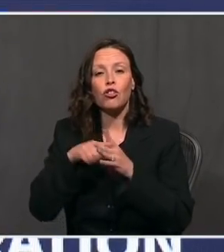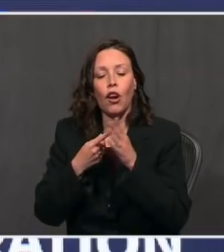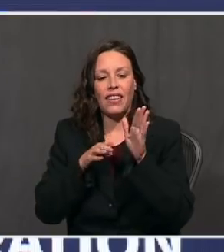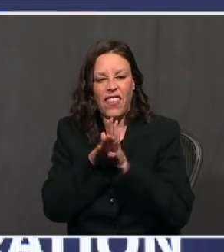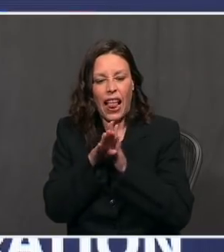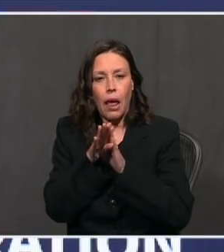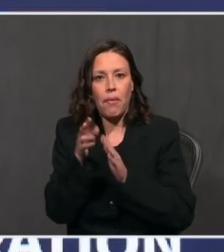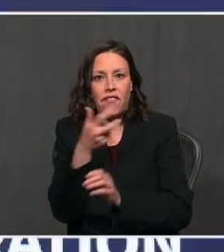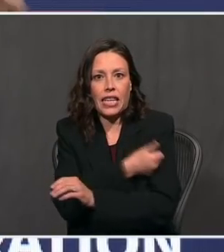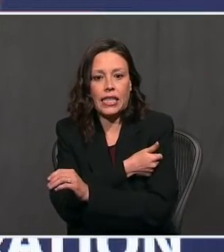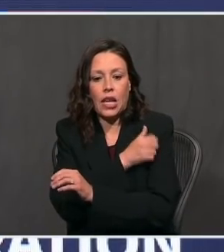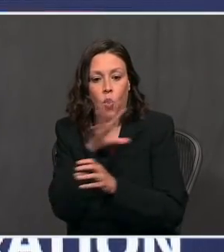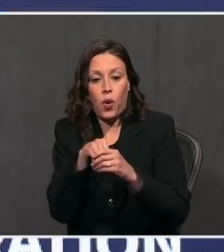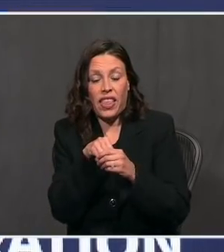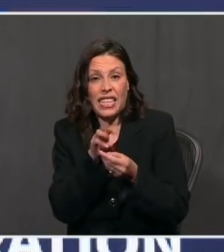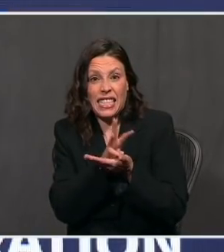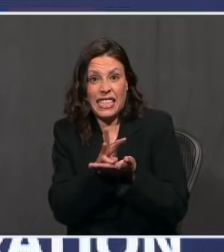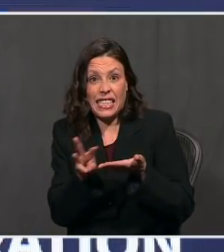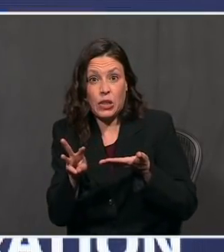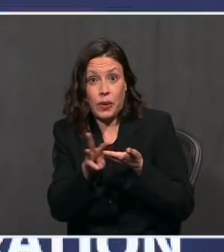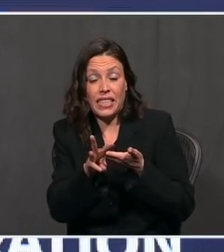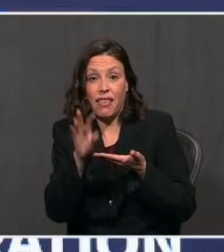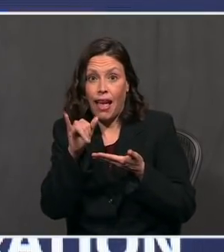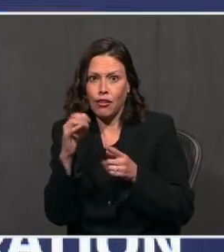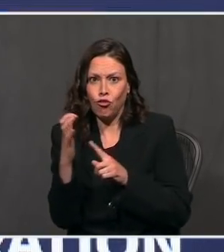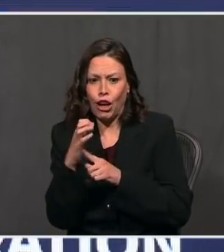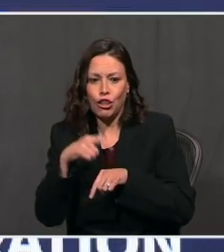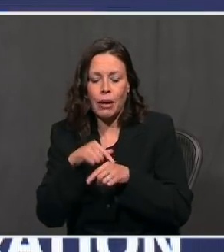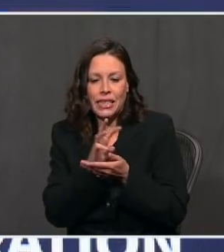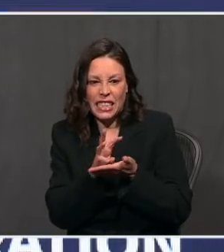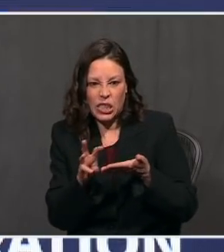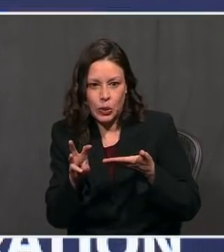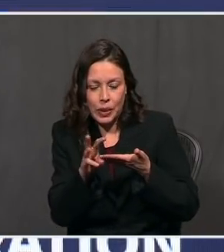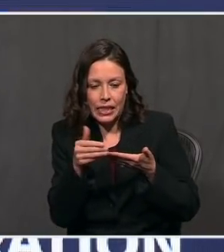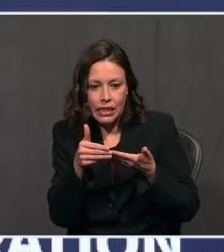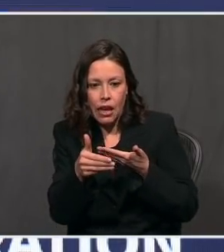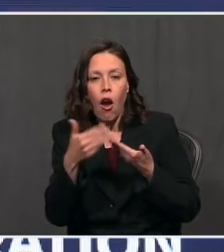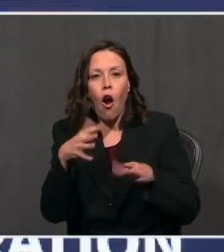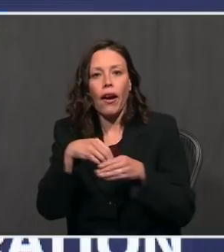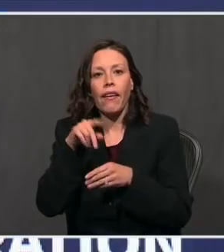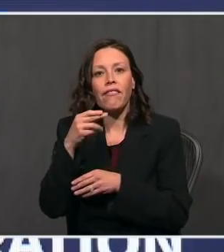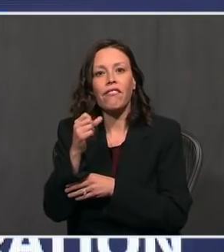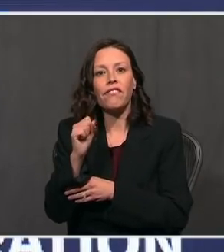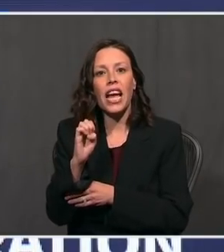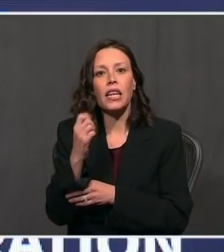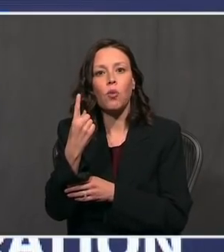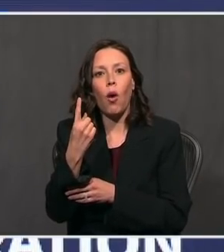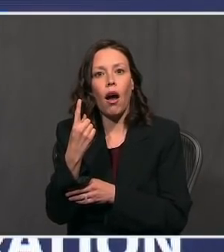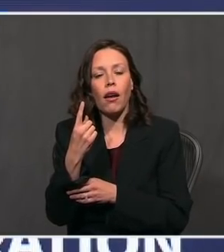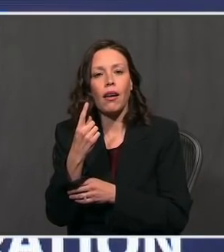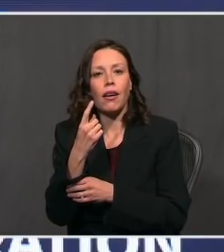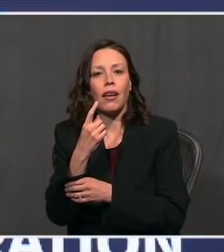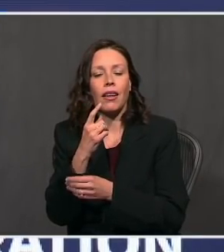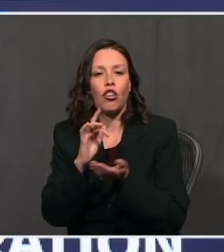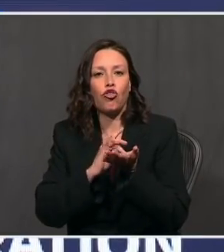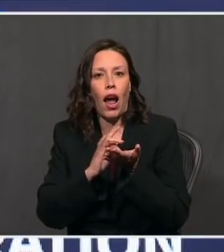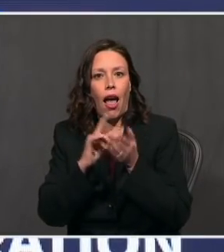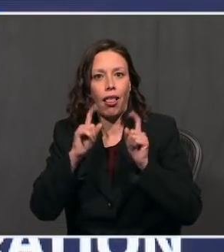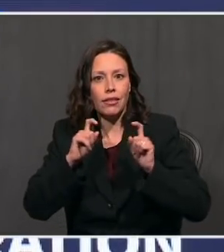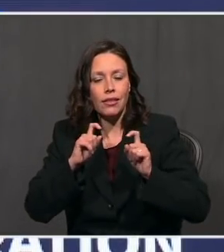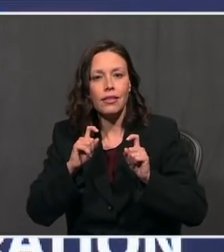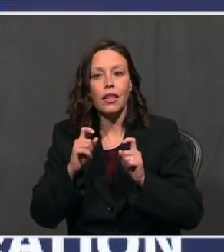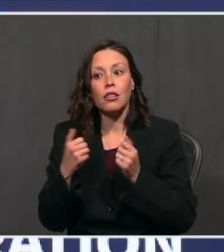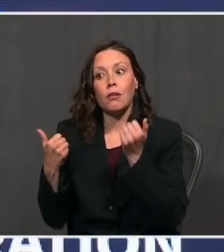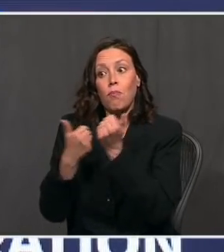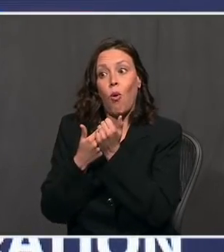a vaccine. Within 6 weeks, which was also record time, we were already in phase one clinical trials. With the support of many of the members of